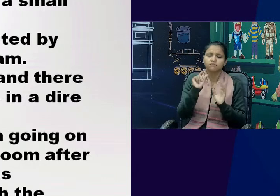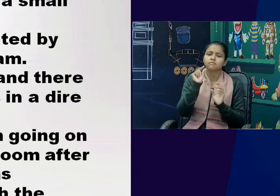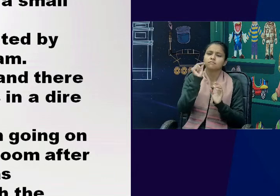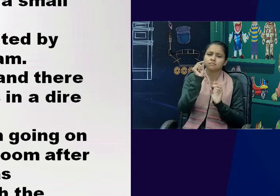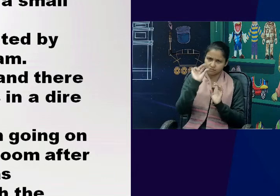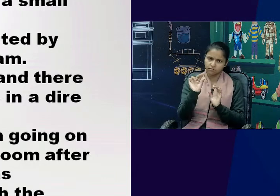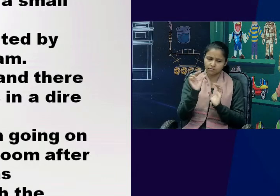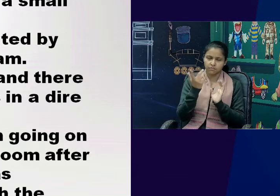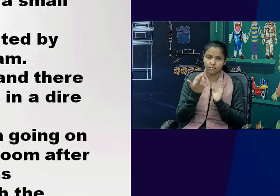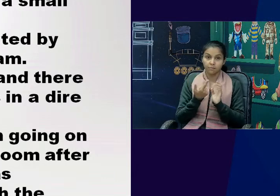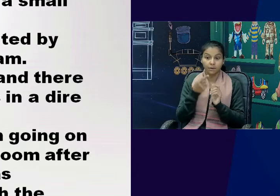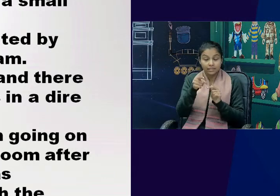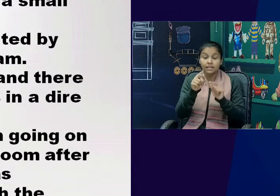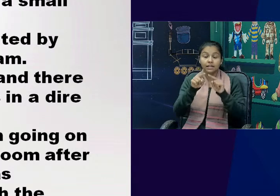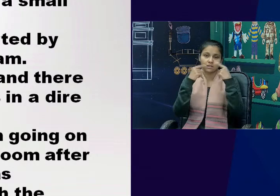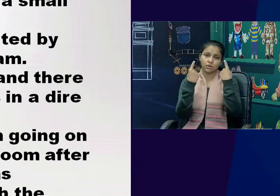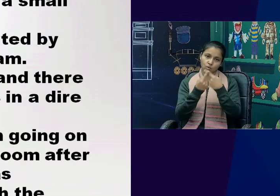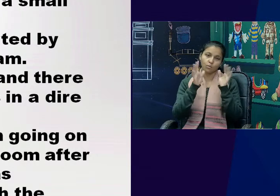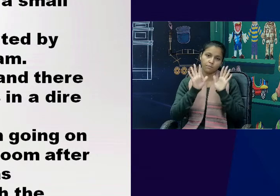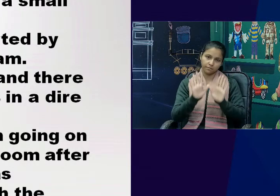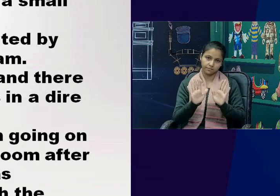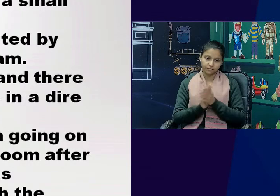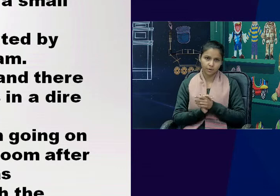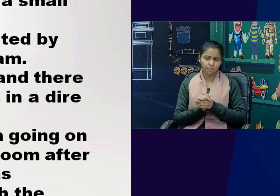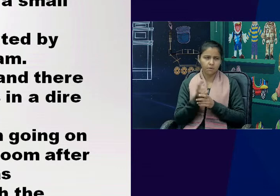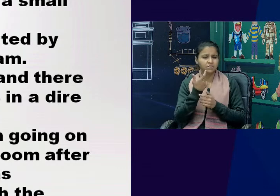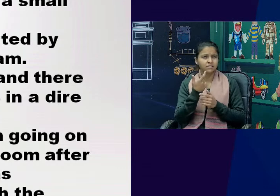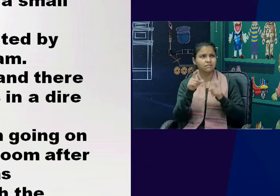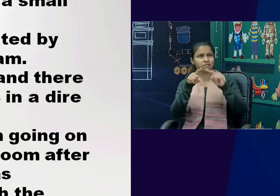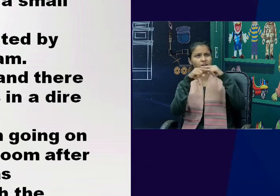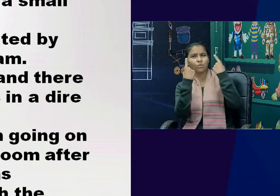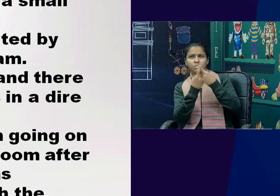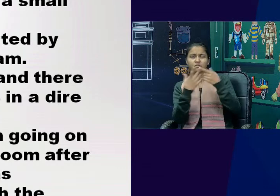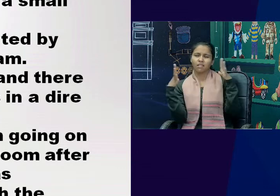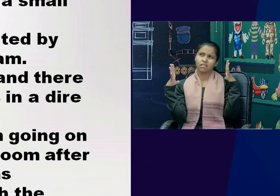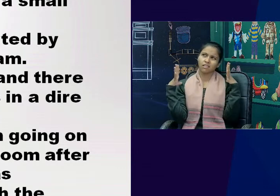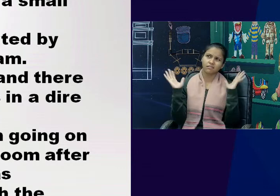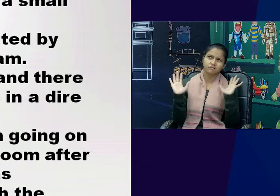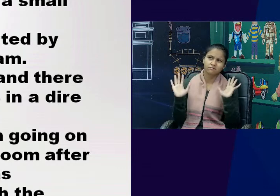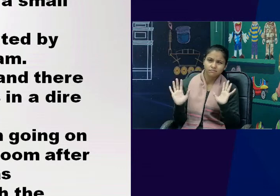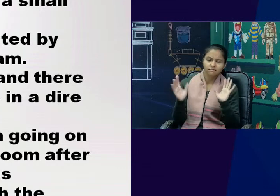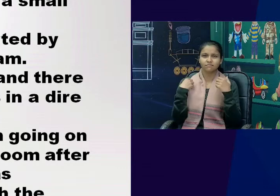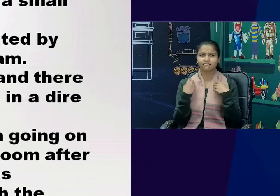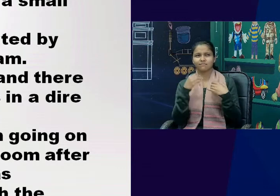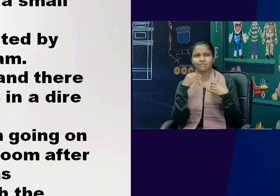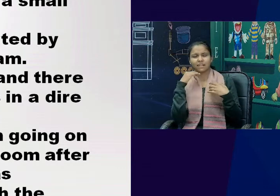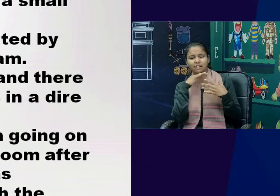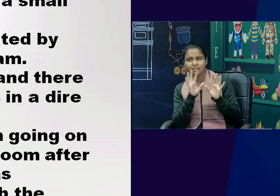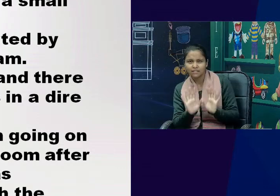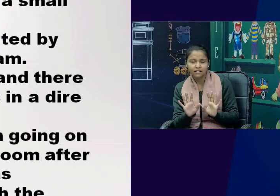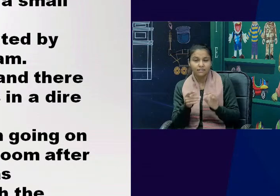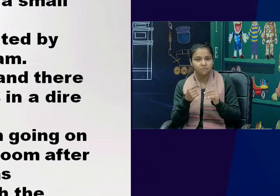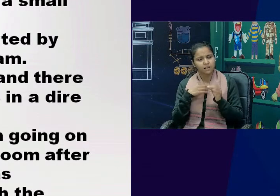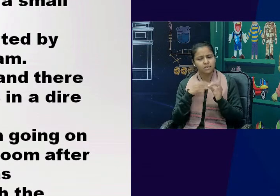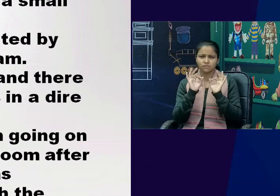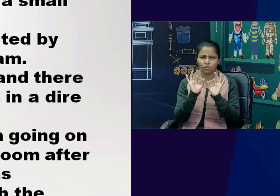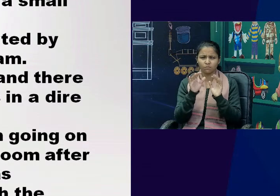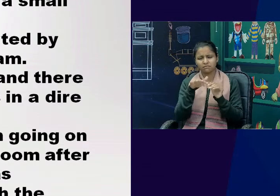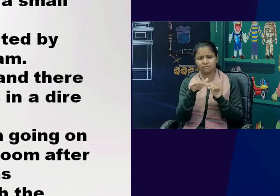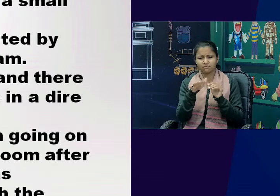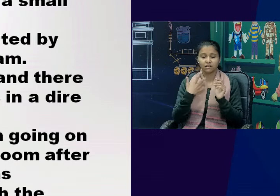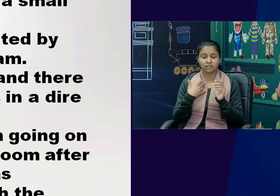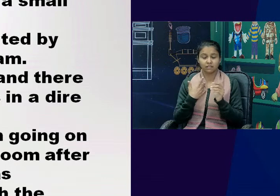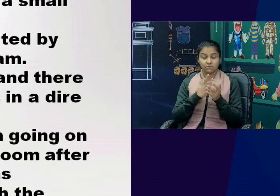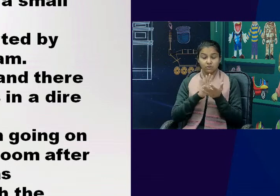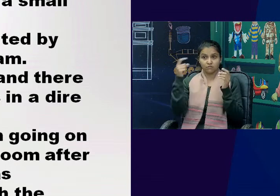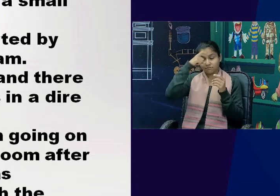room where the room was not very tidy. It was in a very dire state, and it was summer season, so it was